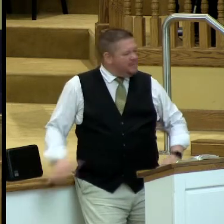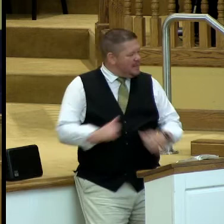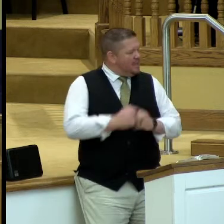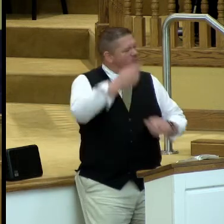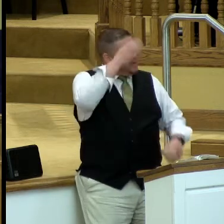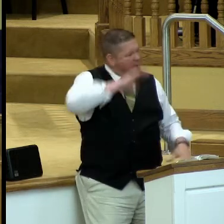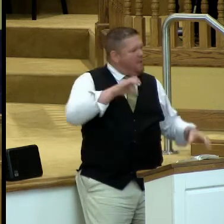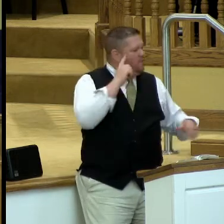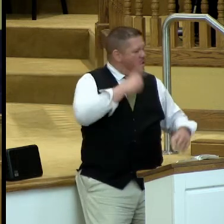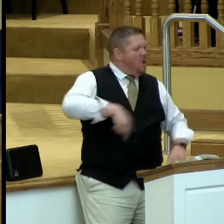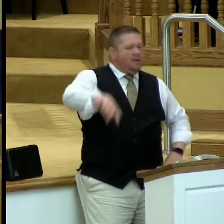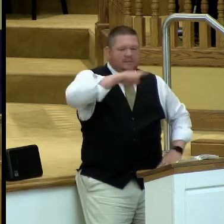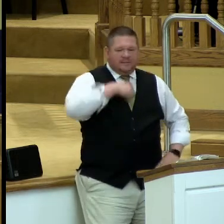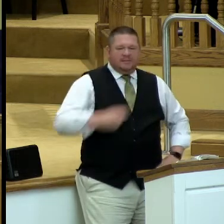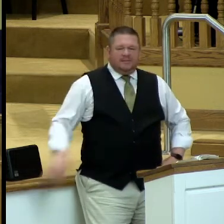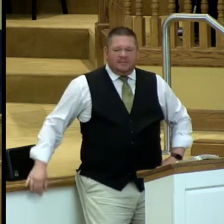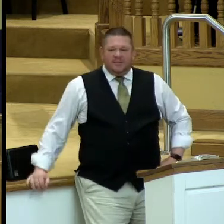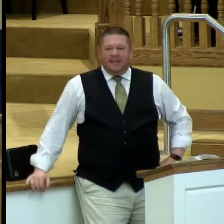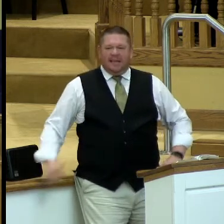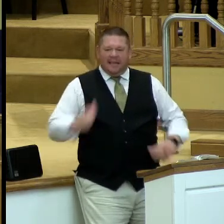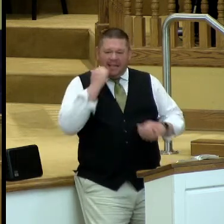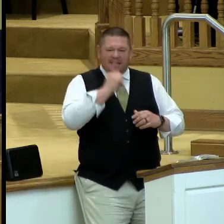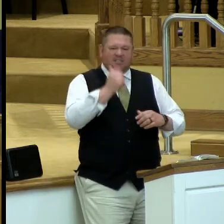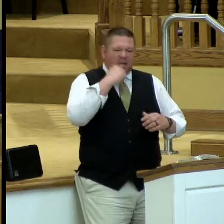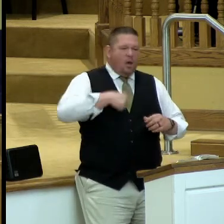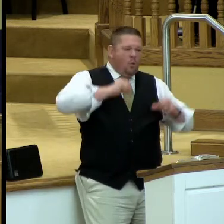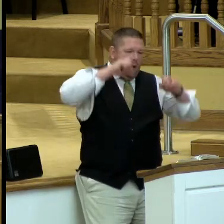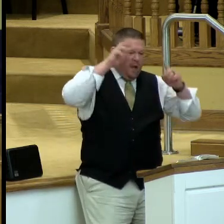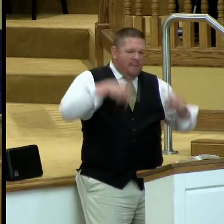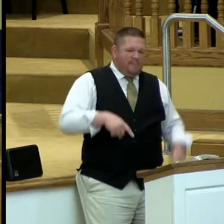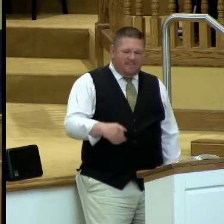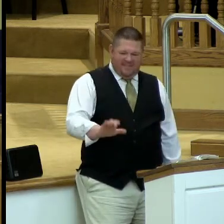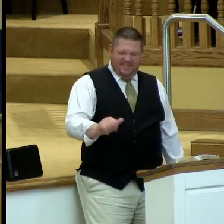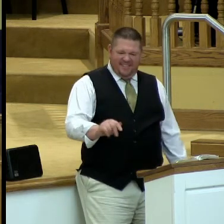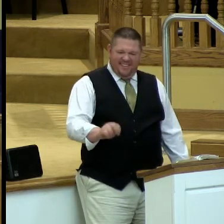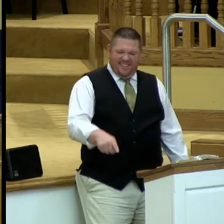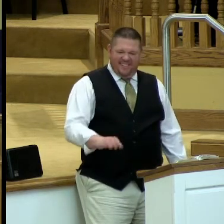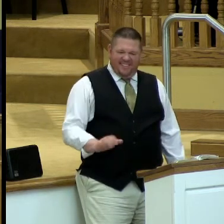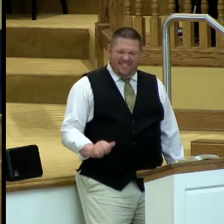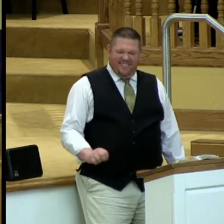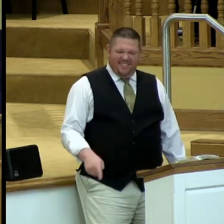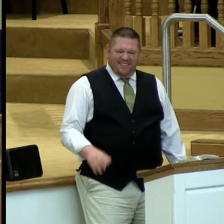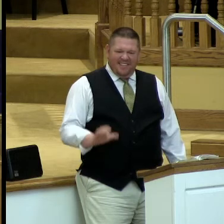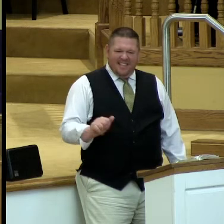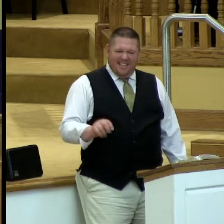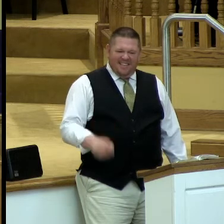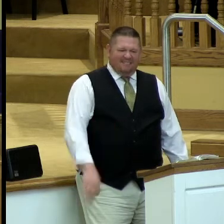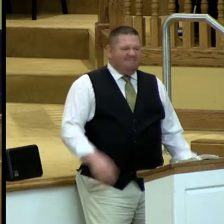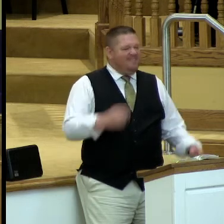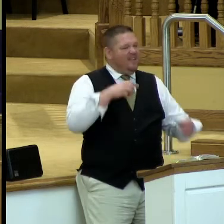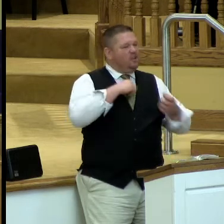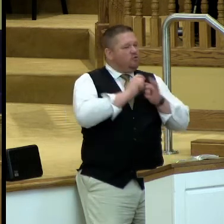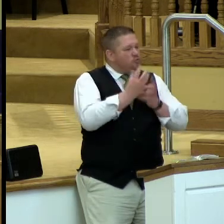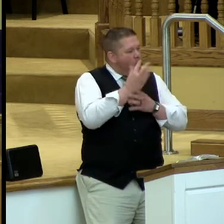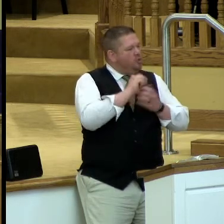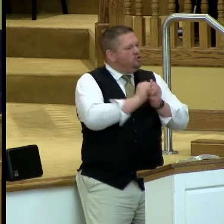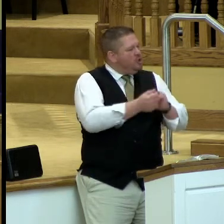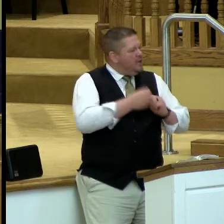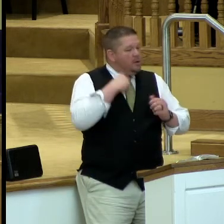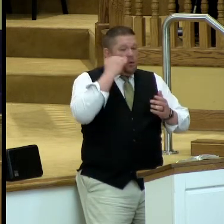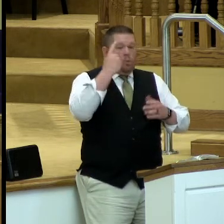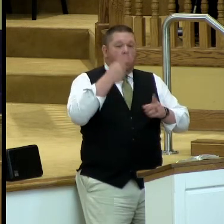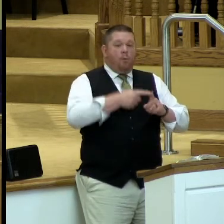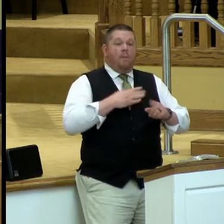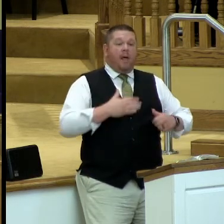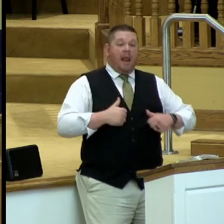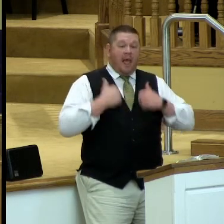That's what God does to us. Each day I get to wake up and I get to grow. I get to change, and I get to remember that at one point